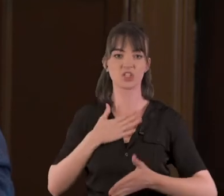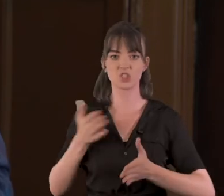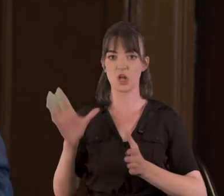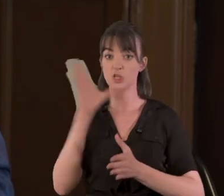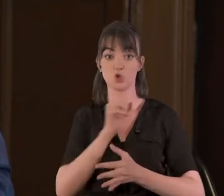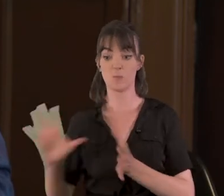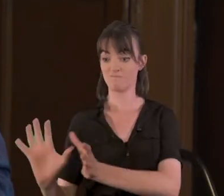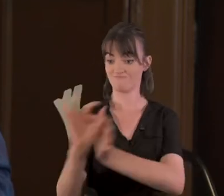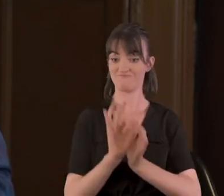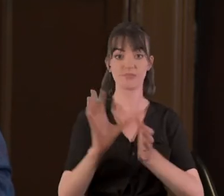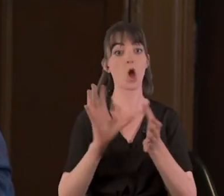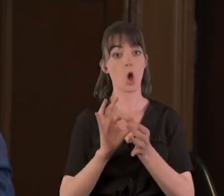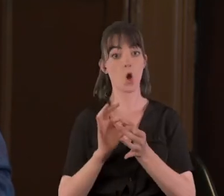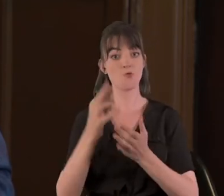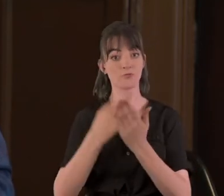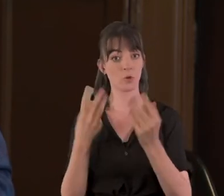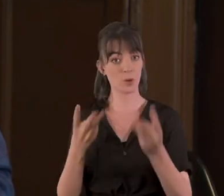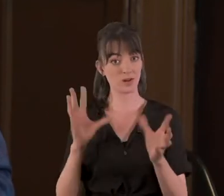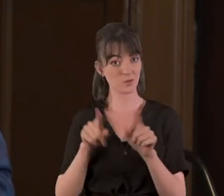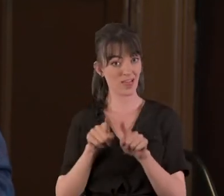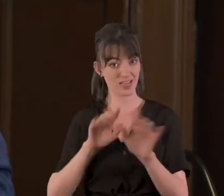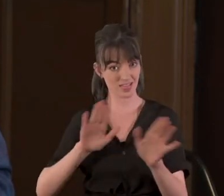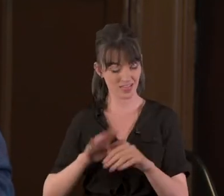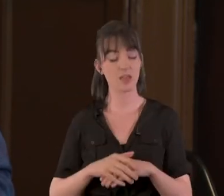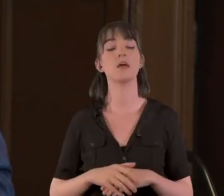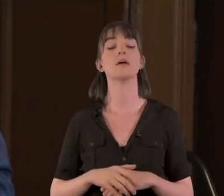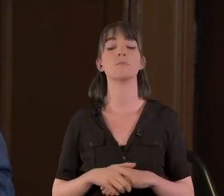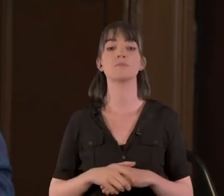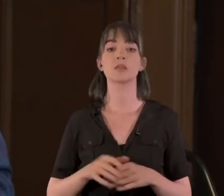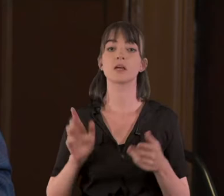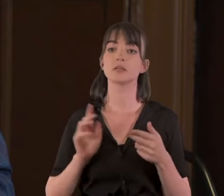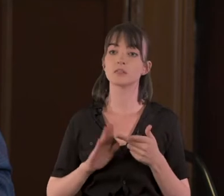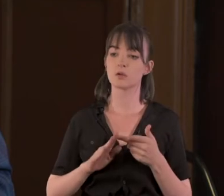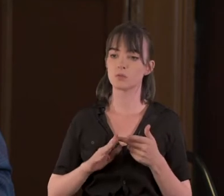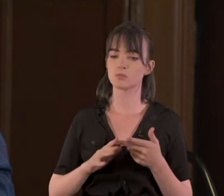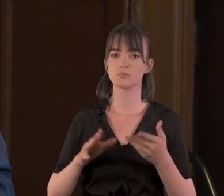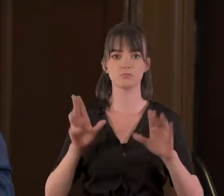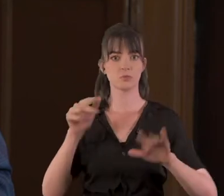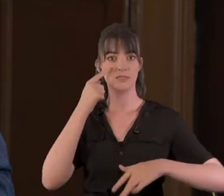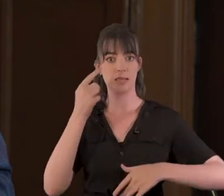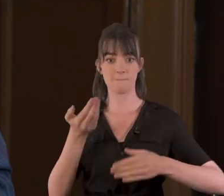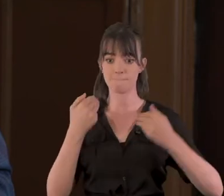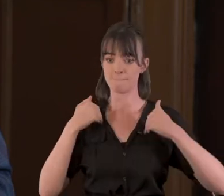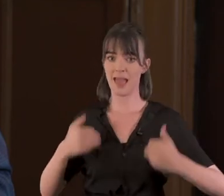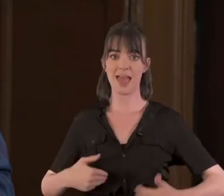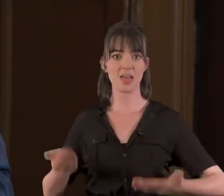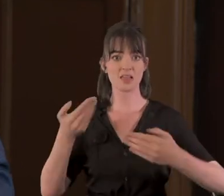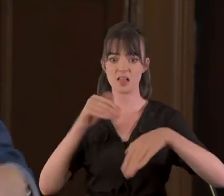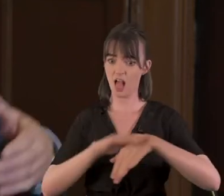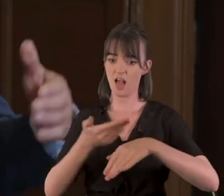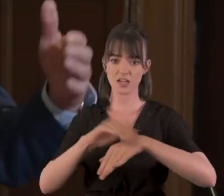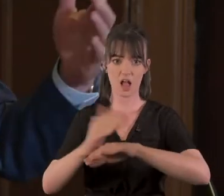Then one would have to also say, well, look, here are men dying in droves at the